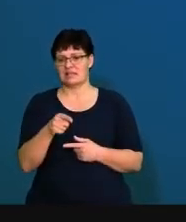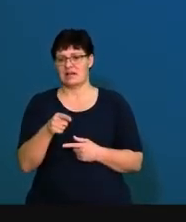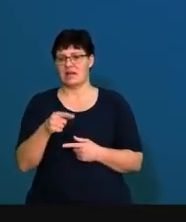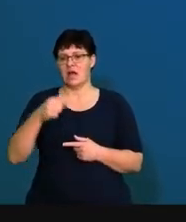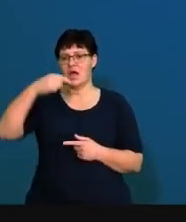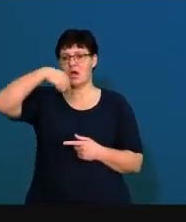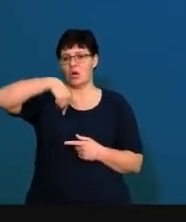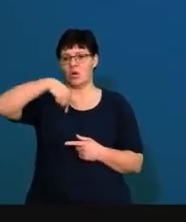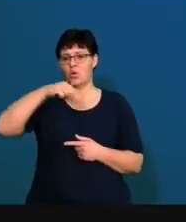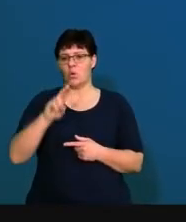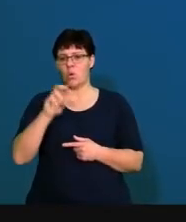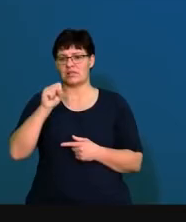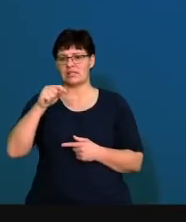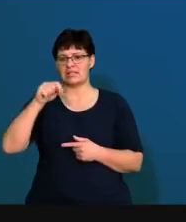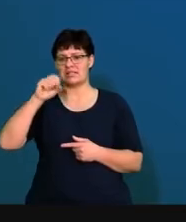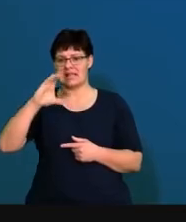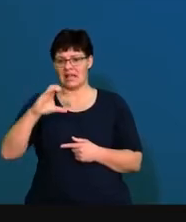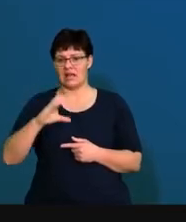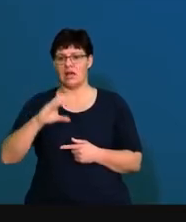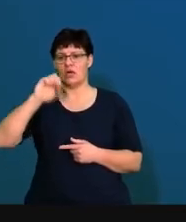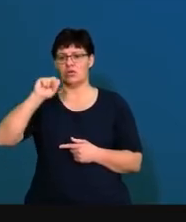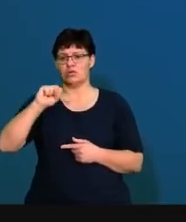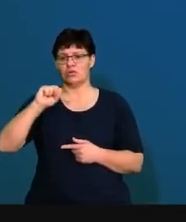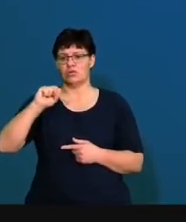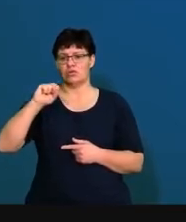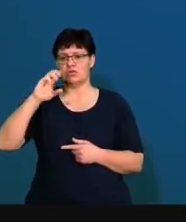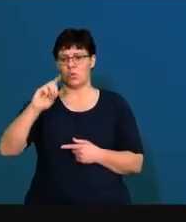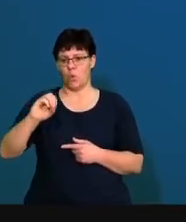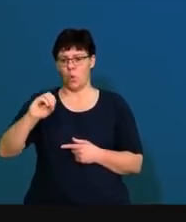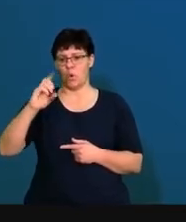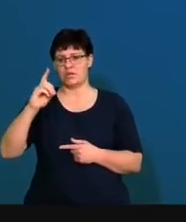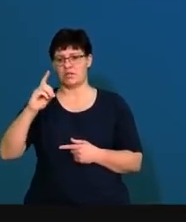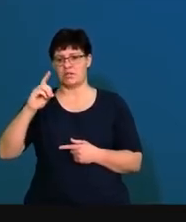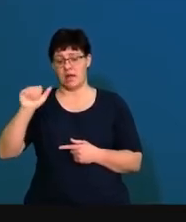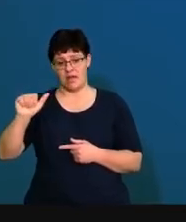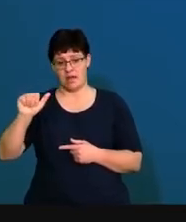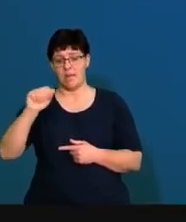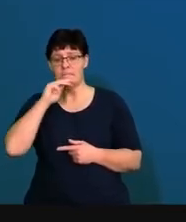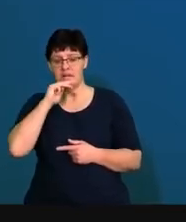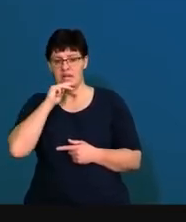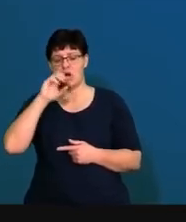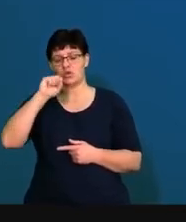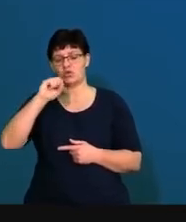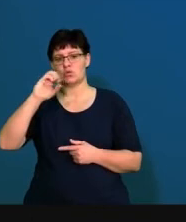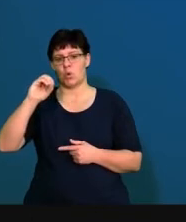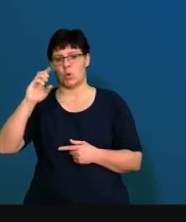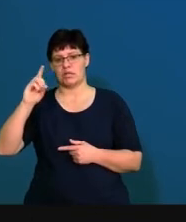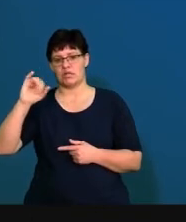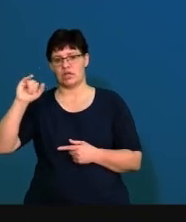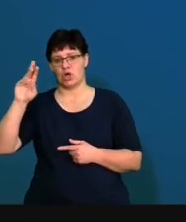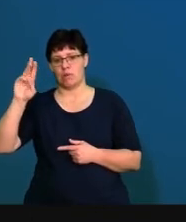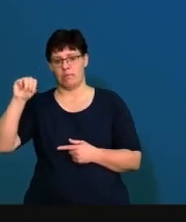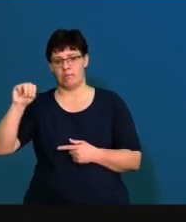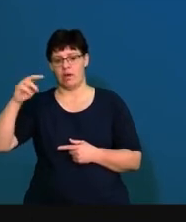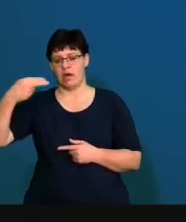Okay, so take note of that name, caustic soda, which refers to sodium hydroxide. Right.